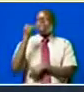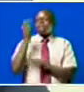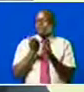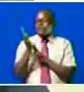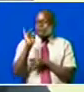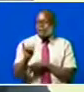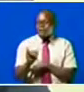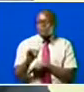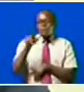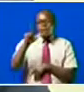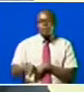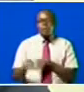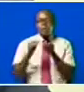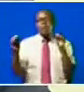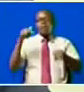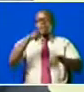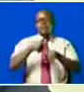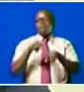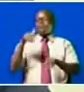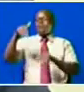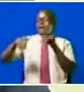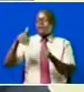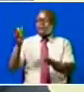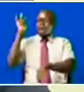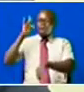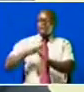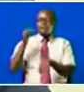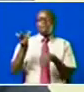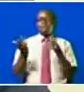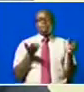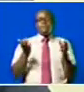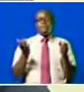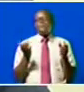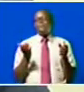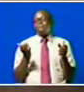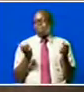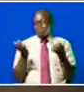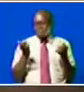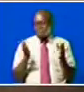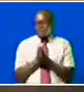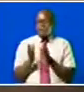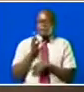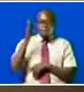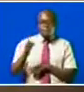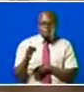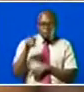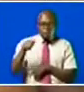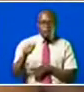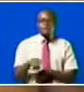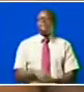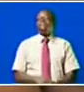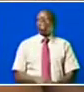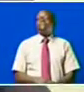the long period of electioneering, which affected the business, and the huge hike of the